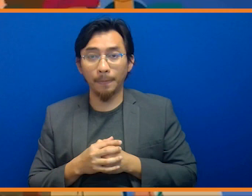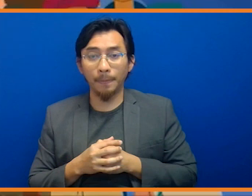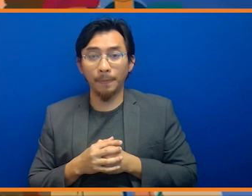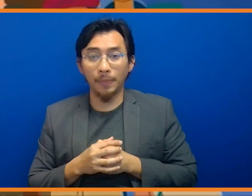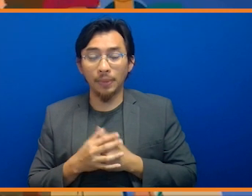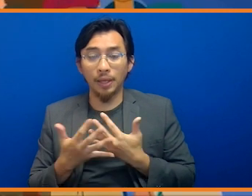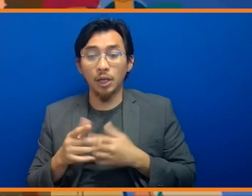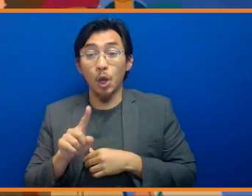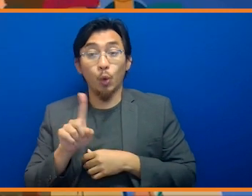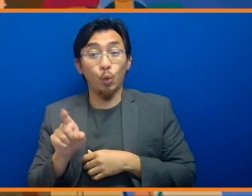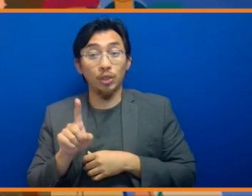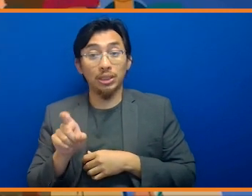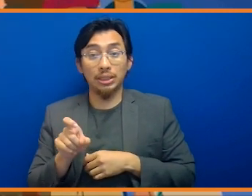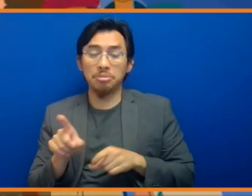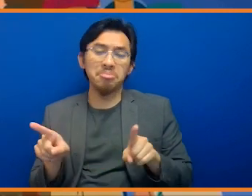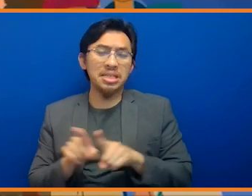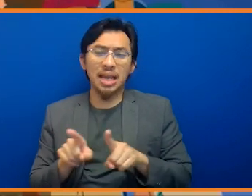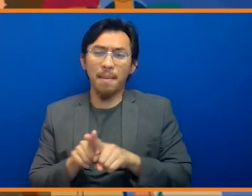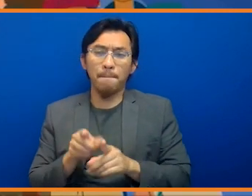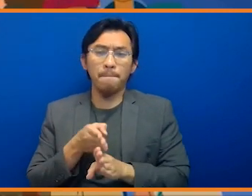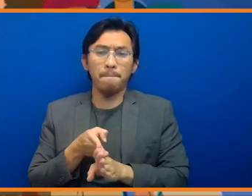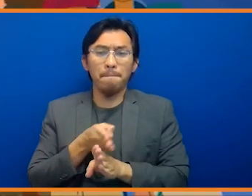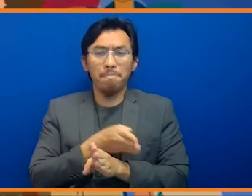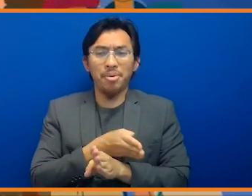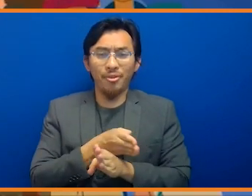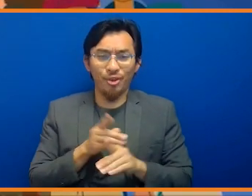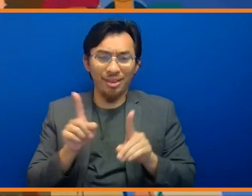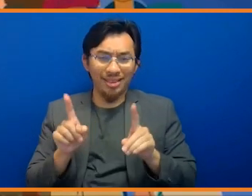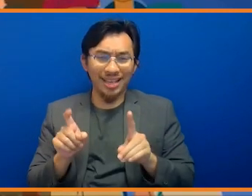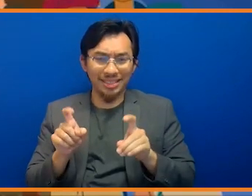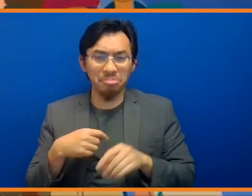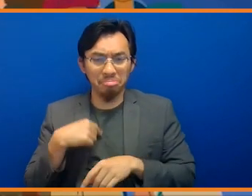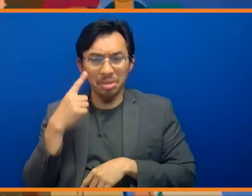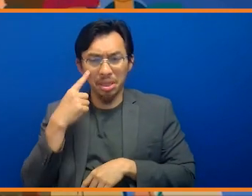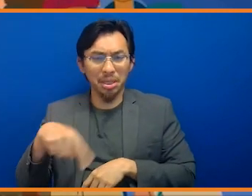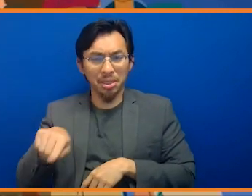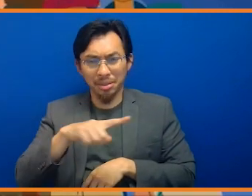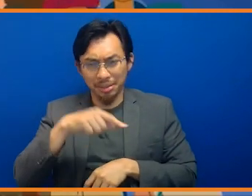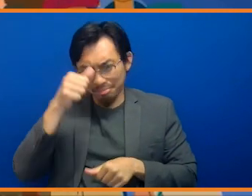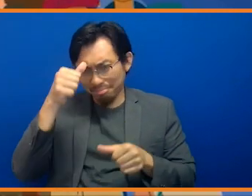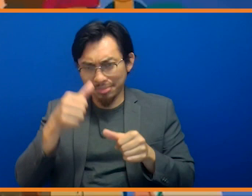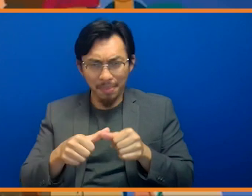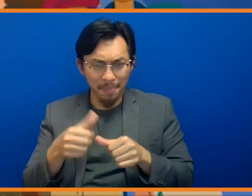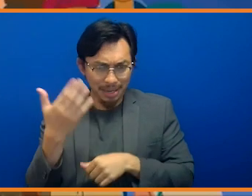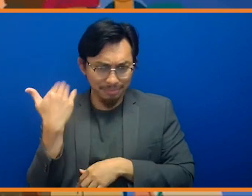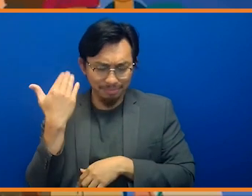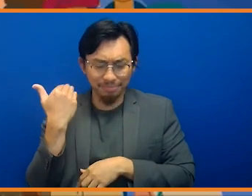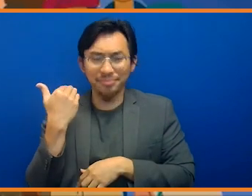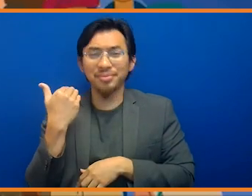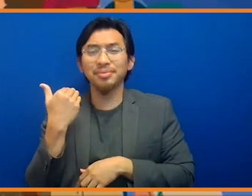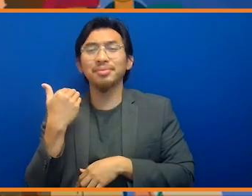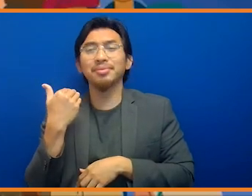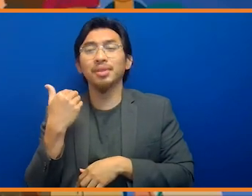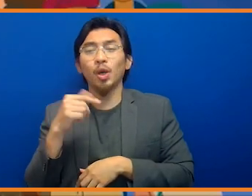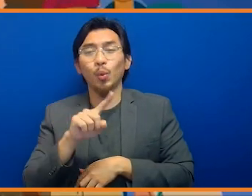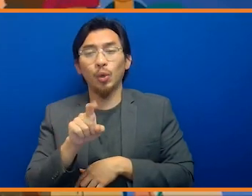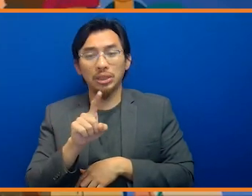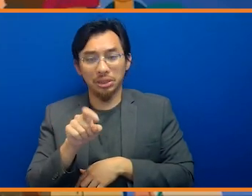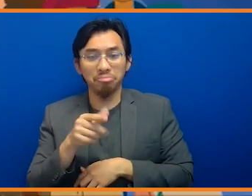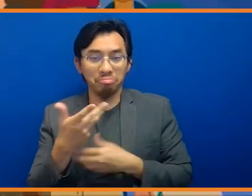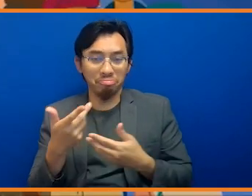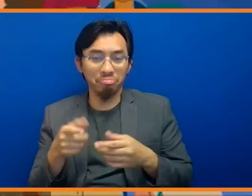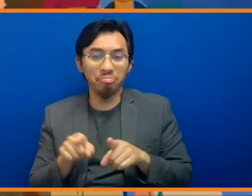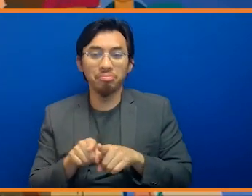the question is the same as a pre-test. So I'm pretty much sure that you guys remember the questions, and it's only about